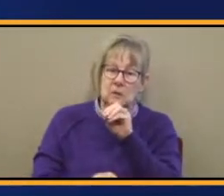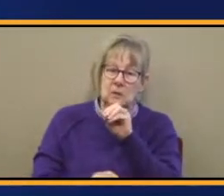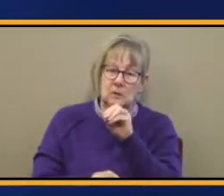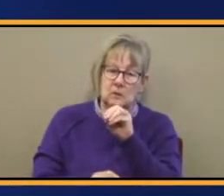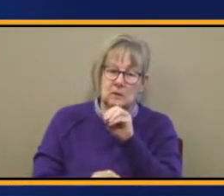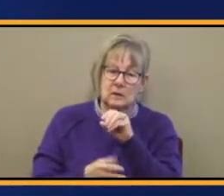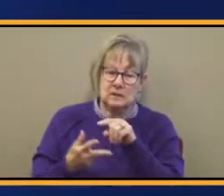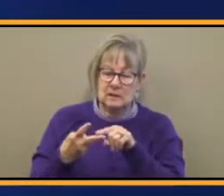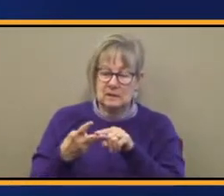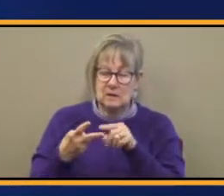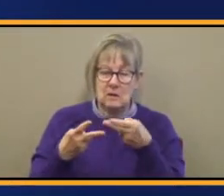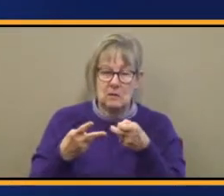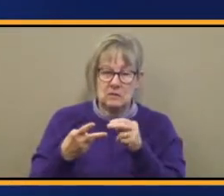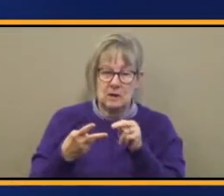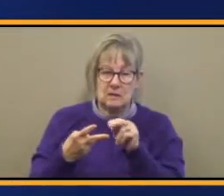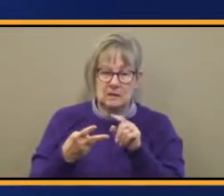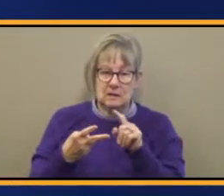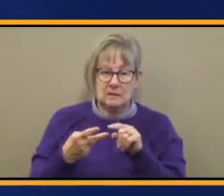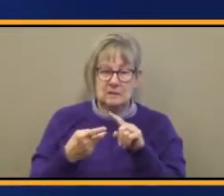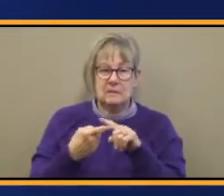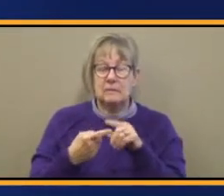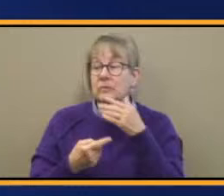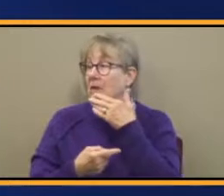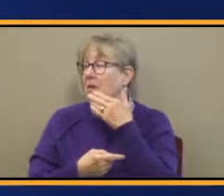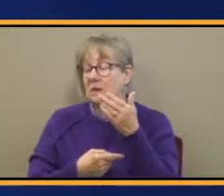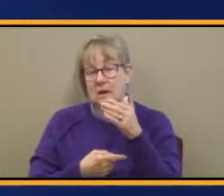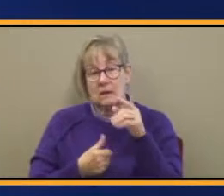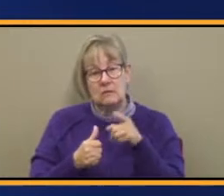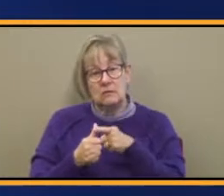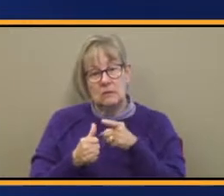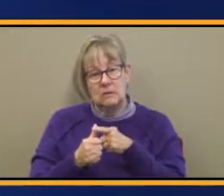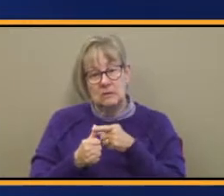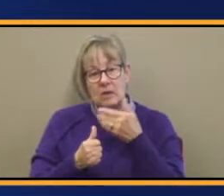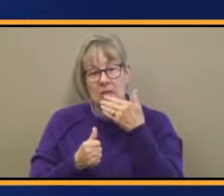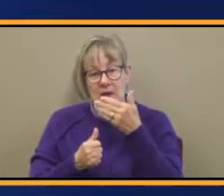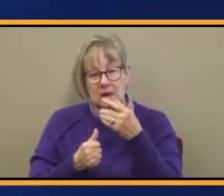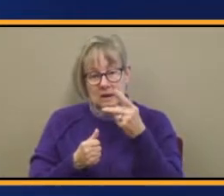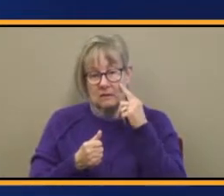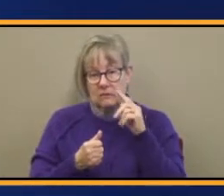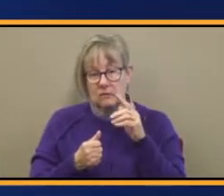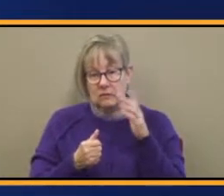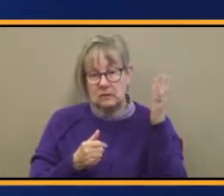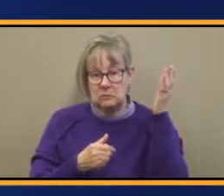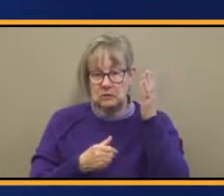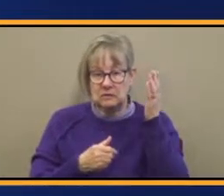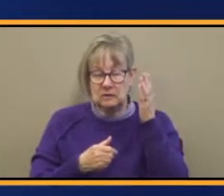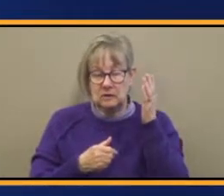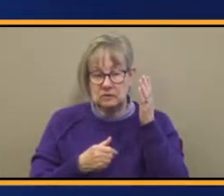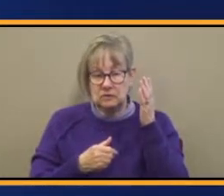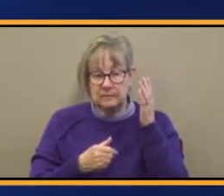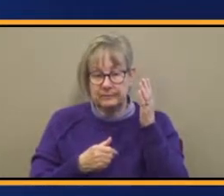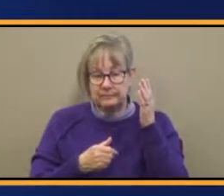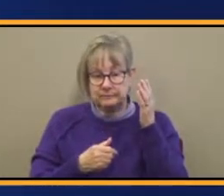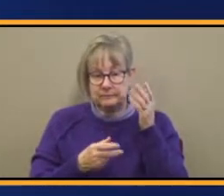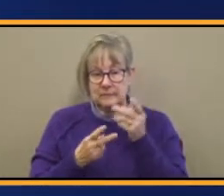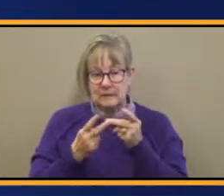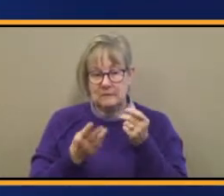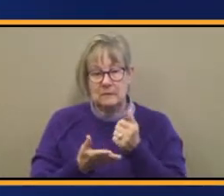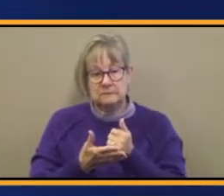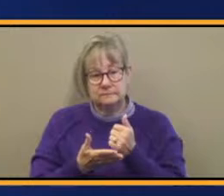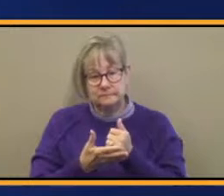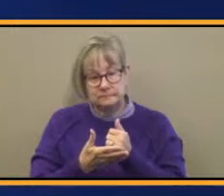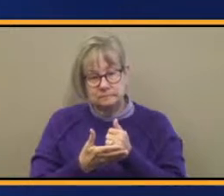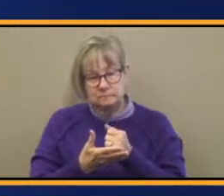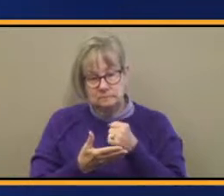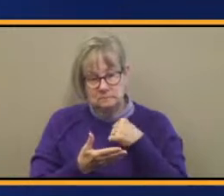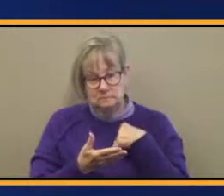Hernandez. Thank you, Mayor. First and foremost, thank you very much for the presentations. It was very helpful. I